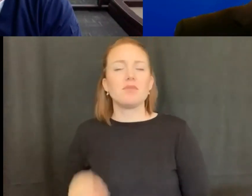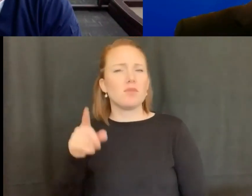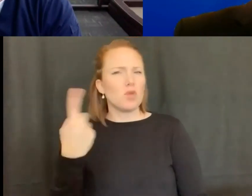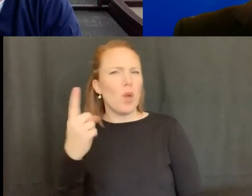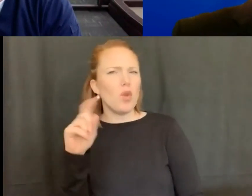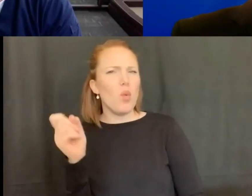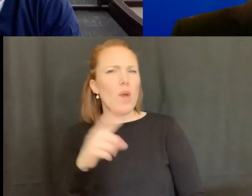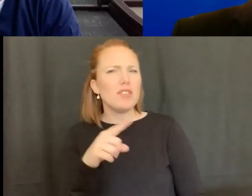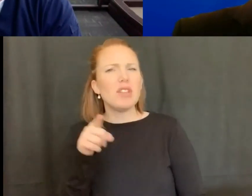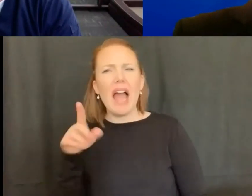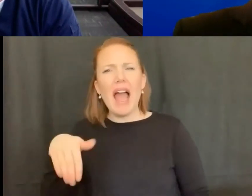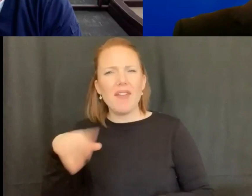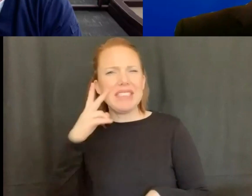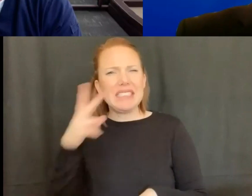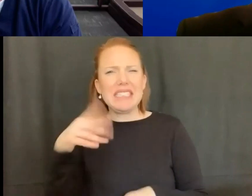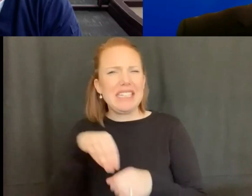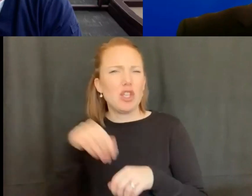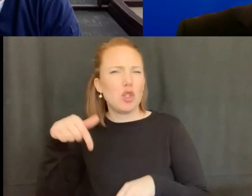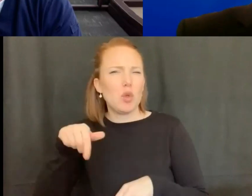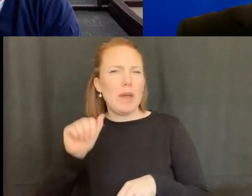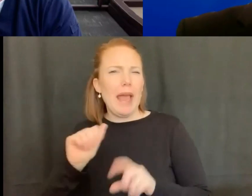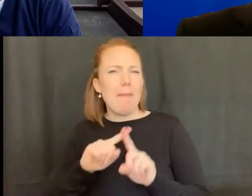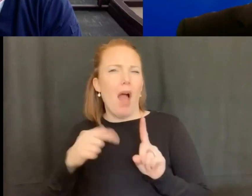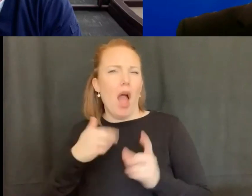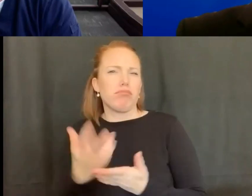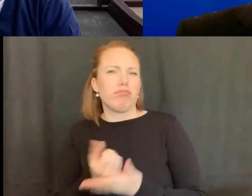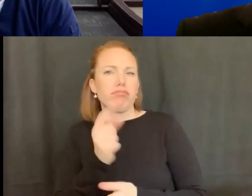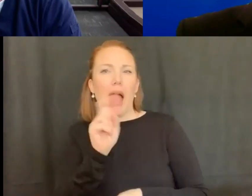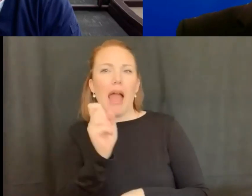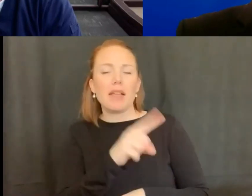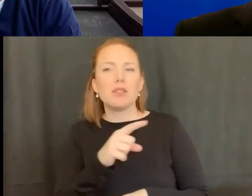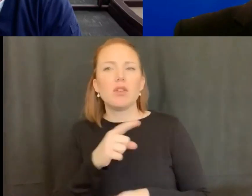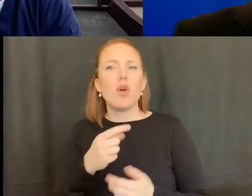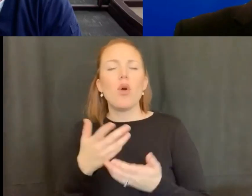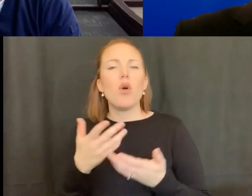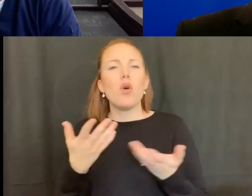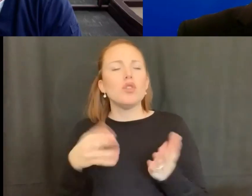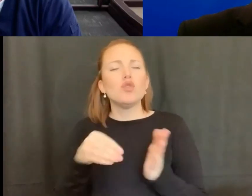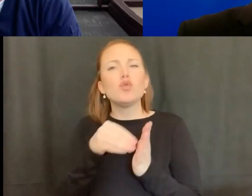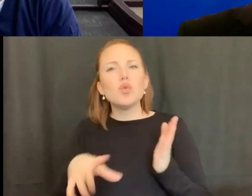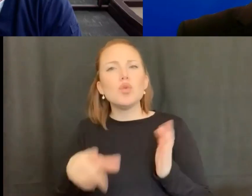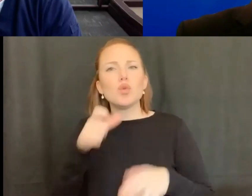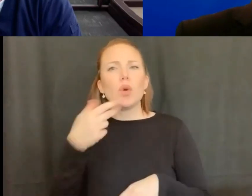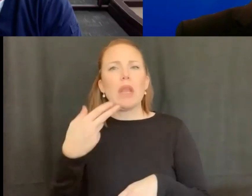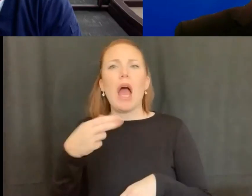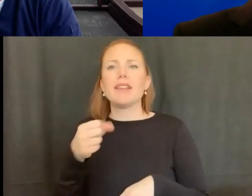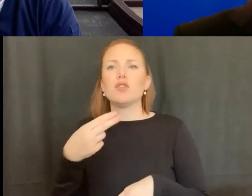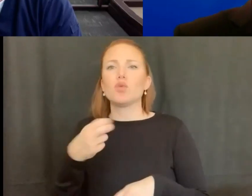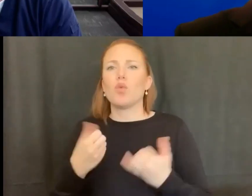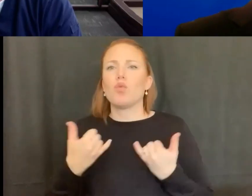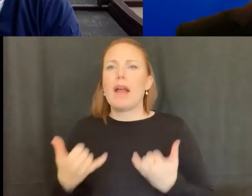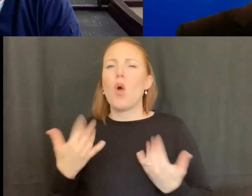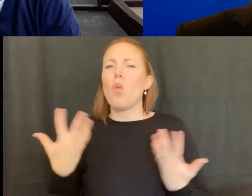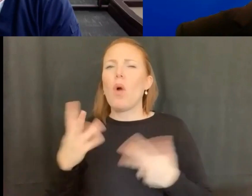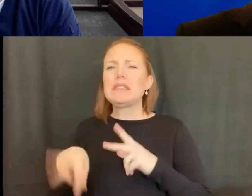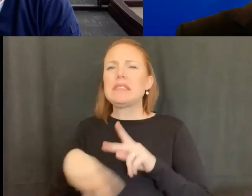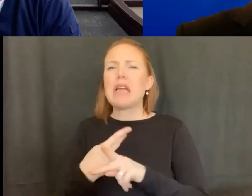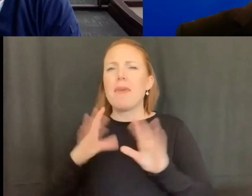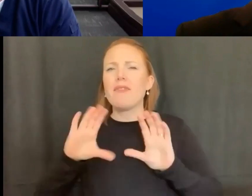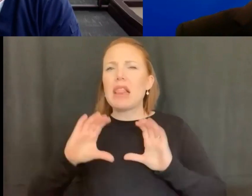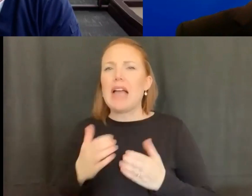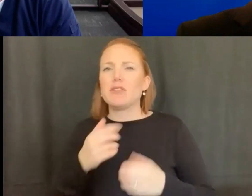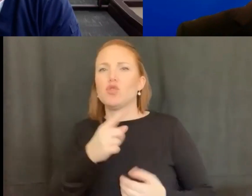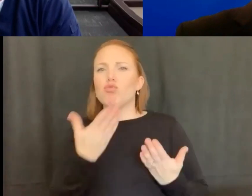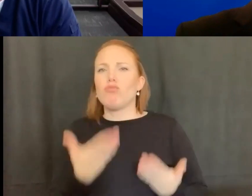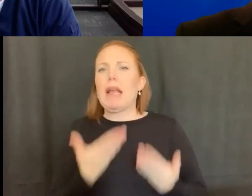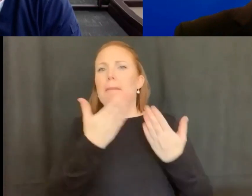in the Q&A, but it often comes up, so I'll ask it, is what if students who are in high school, for example, what types of classes would you recommend that